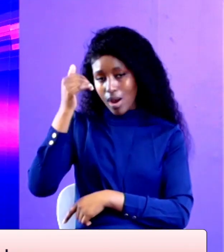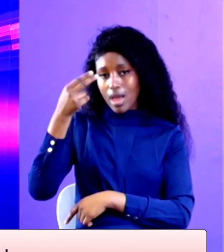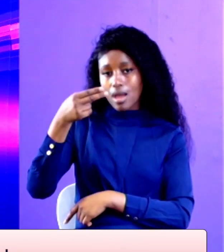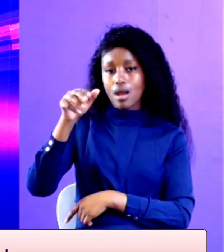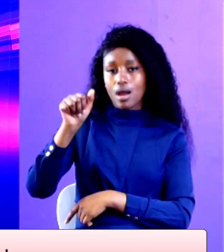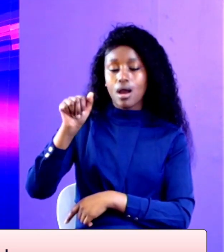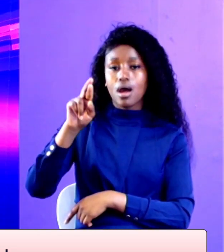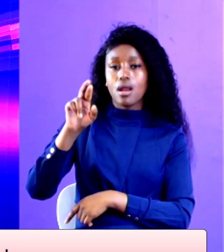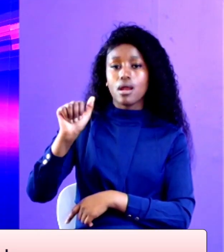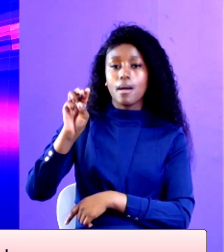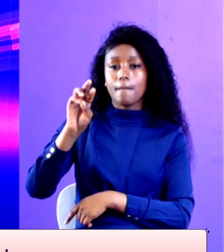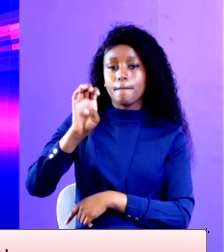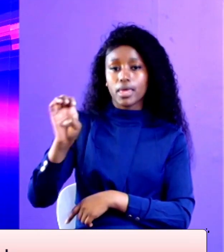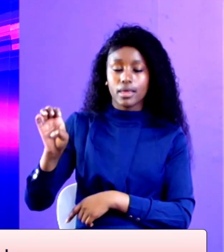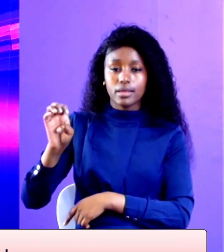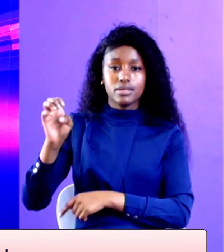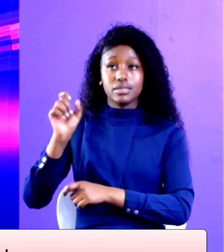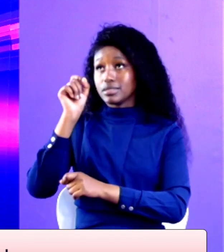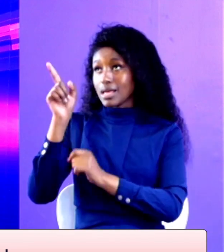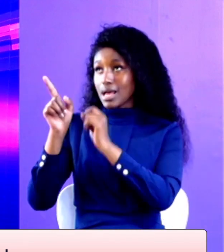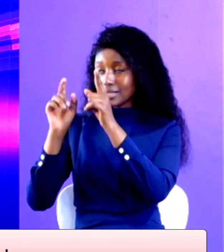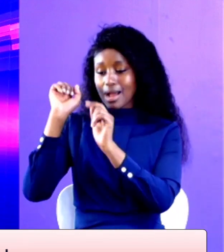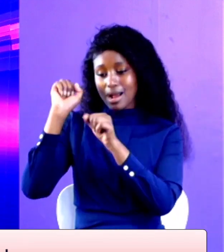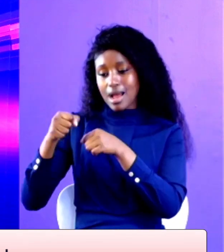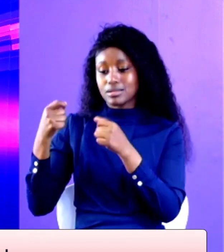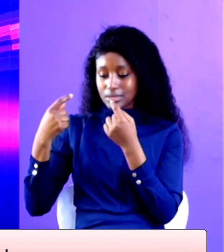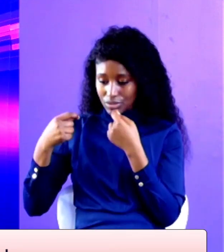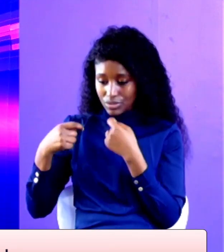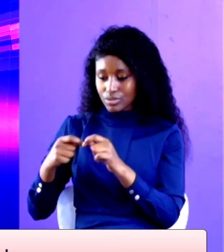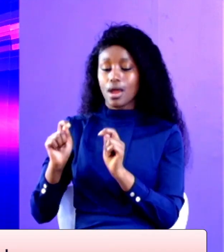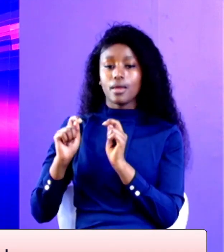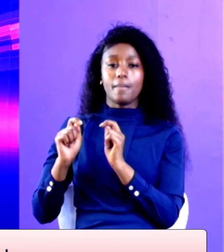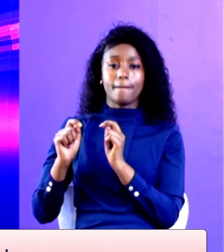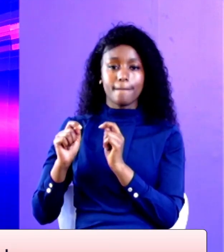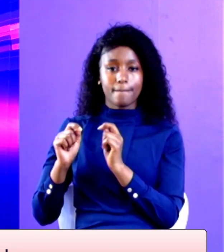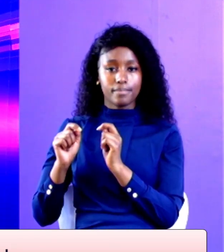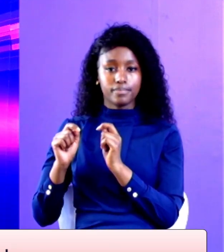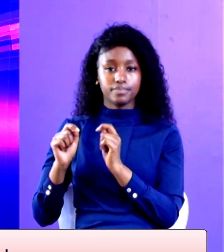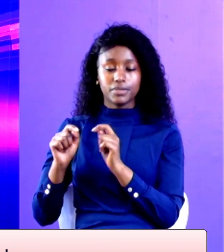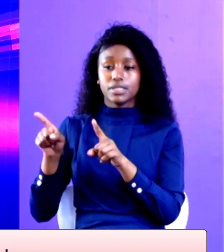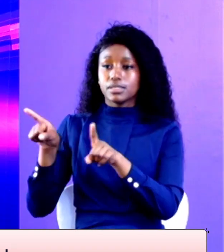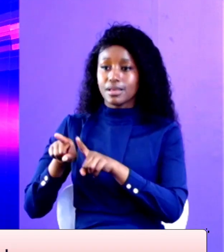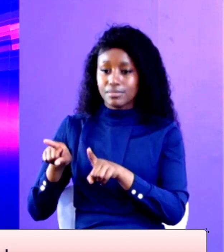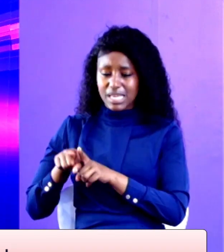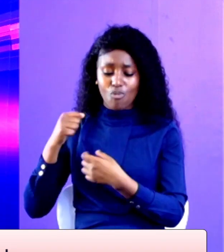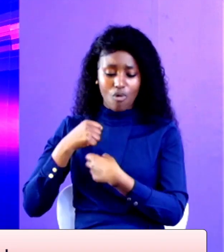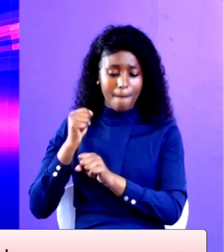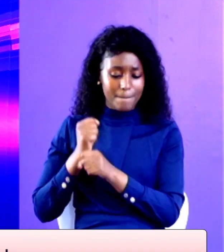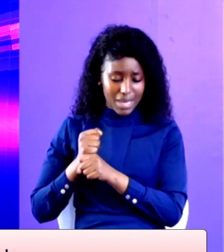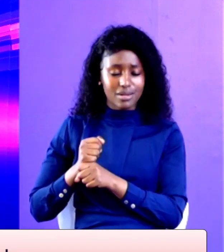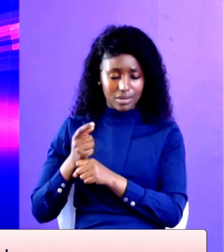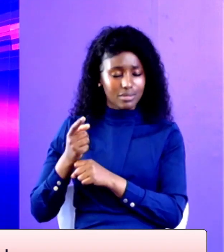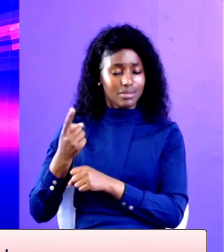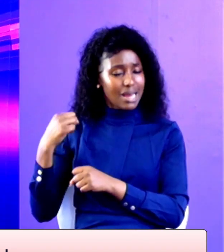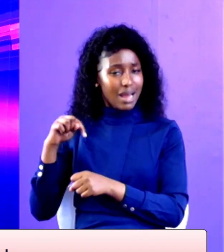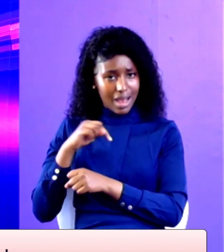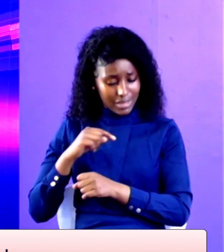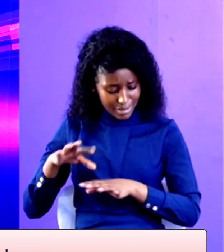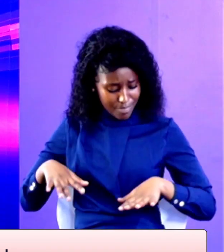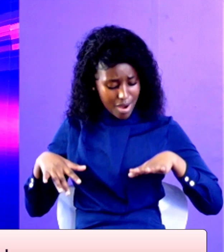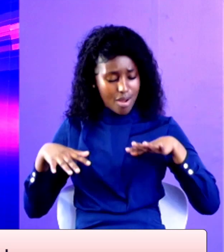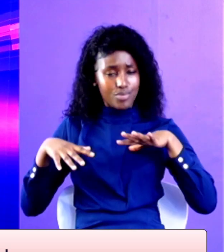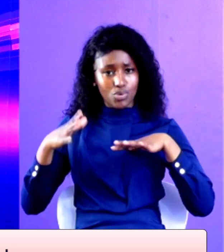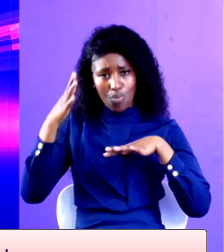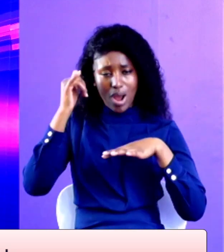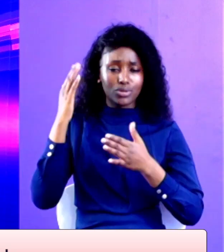should just try and make our fans proud. As much as